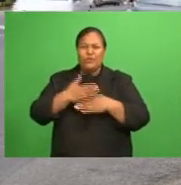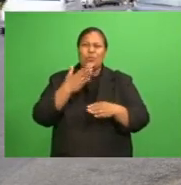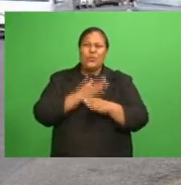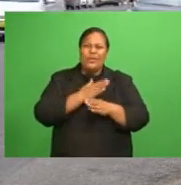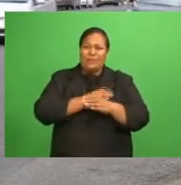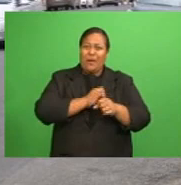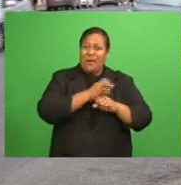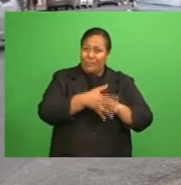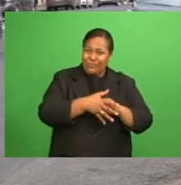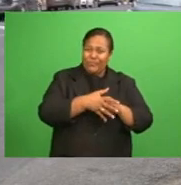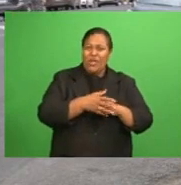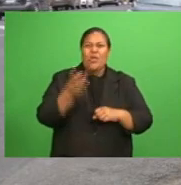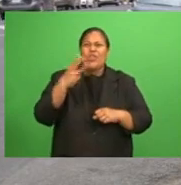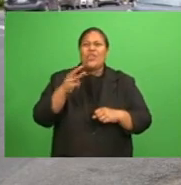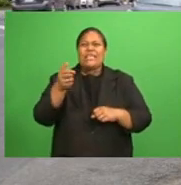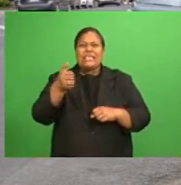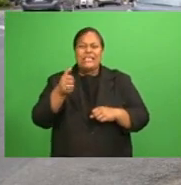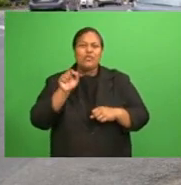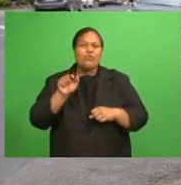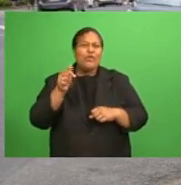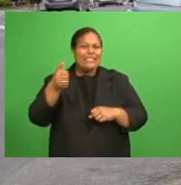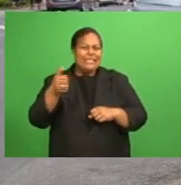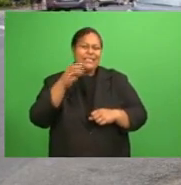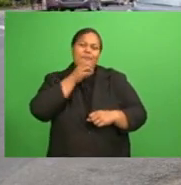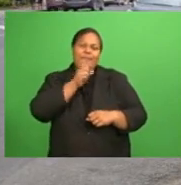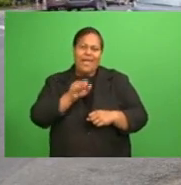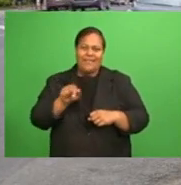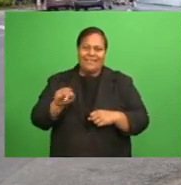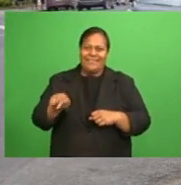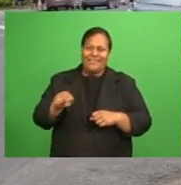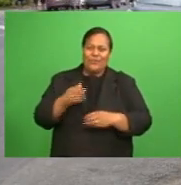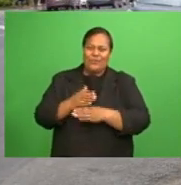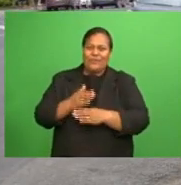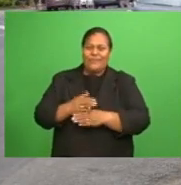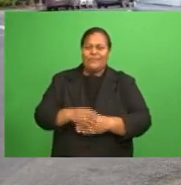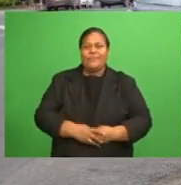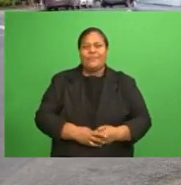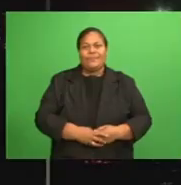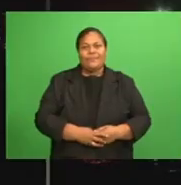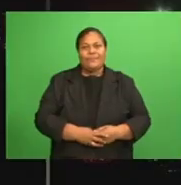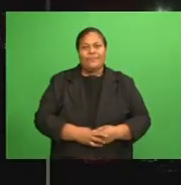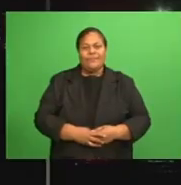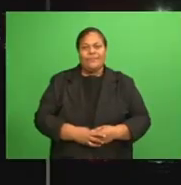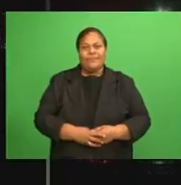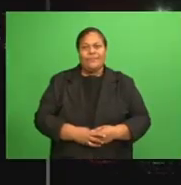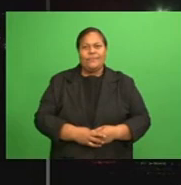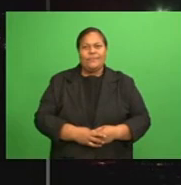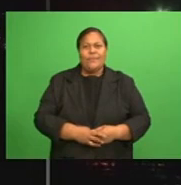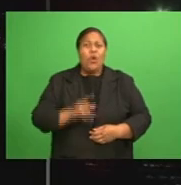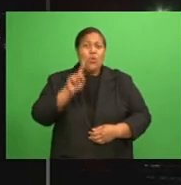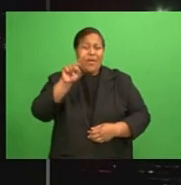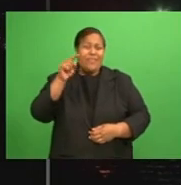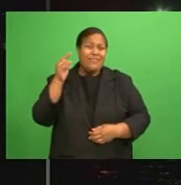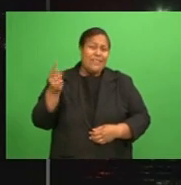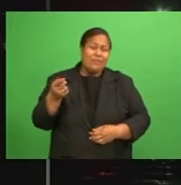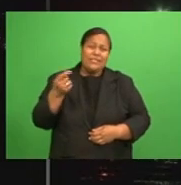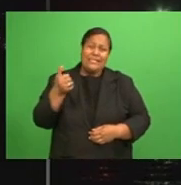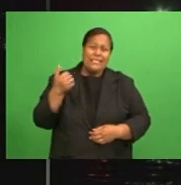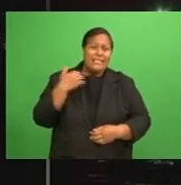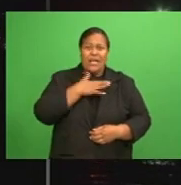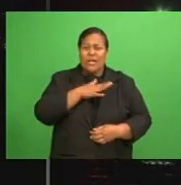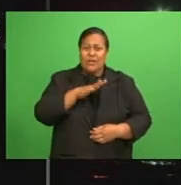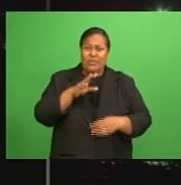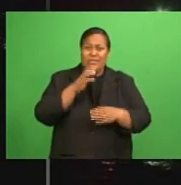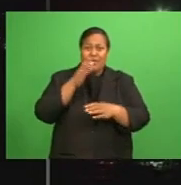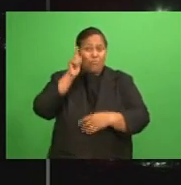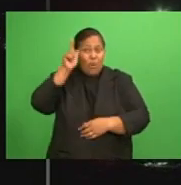to 36.6% of men. Kelly Vadala, FBC News. Close to 1,600 employers have failed to